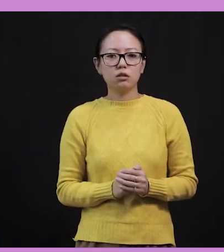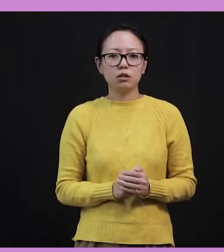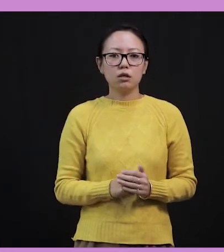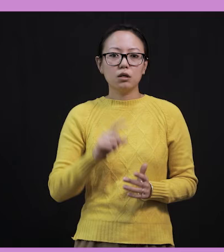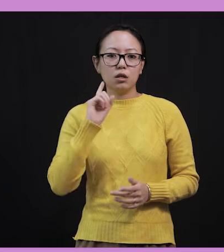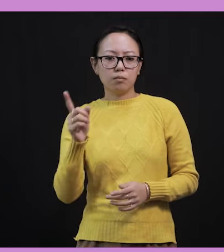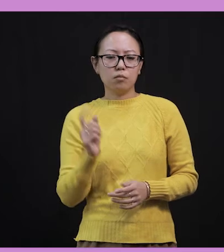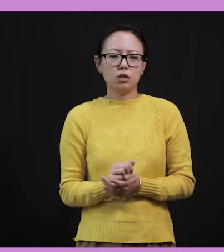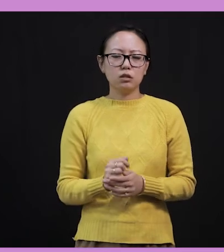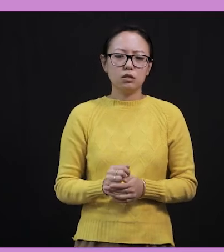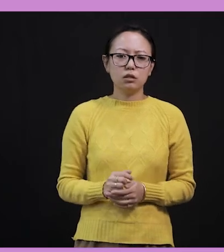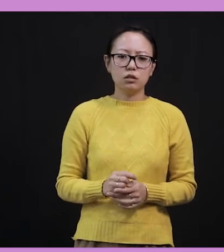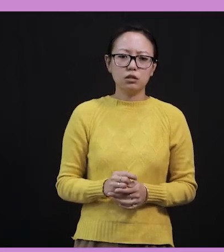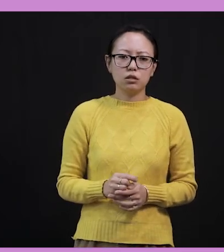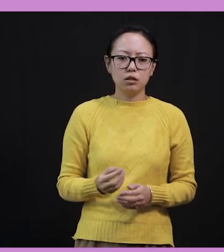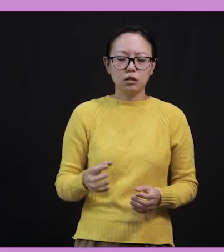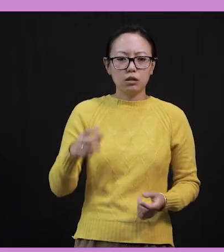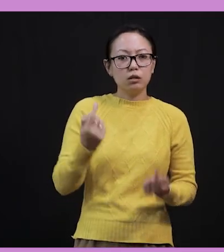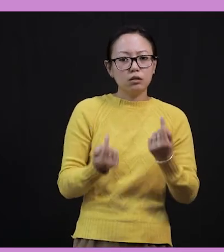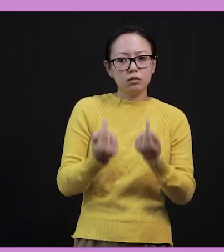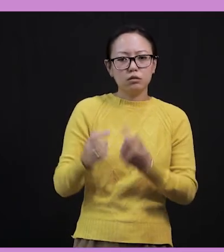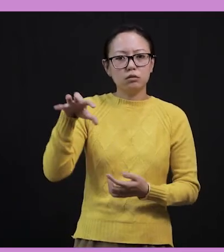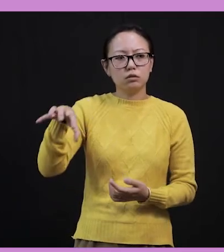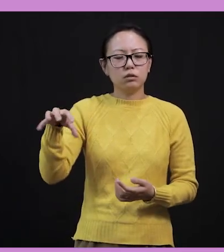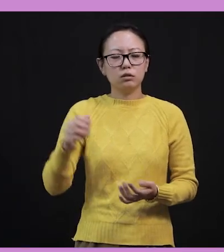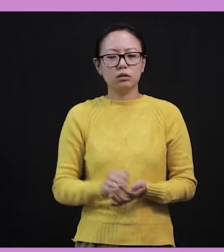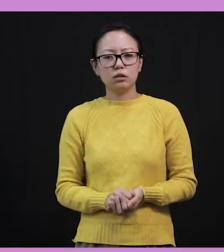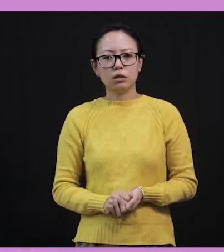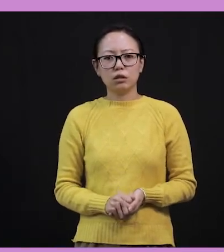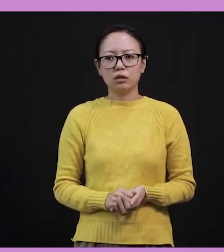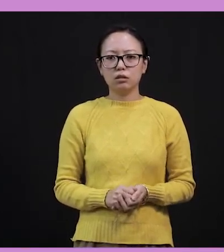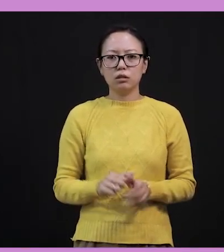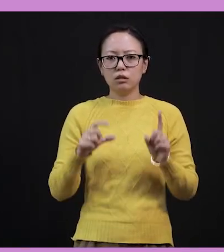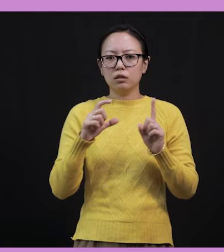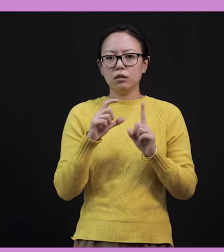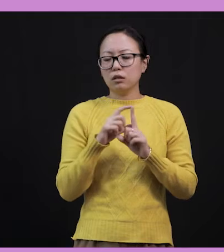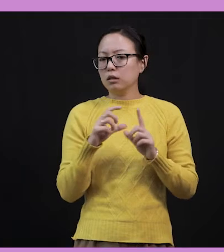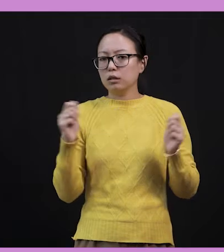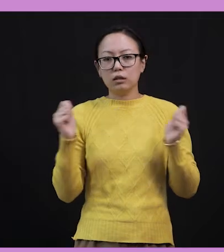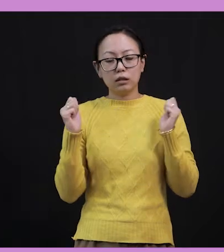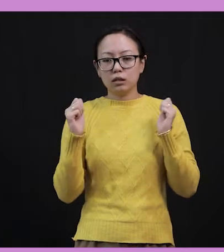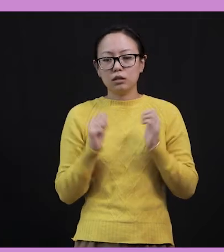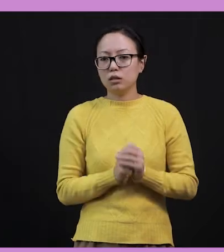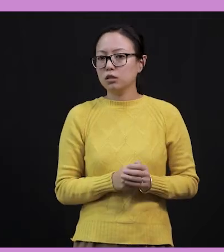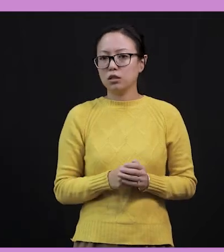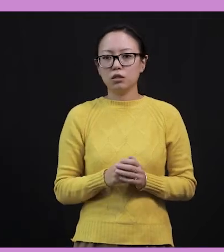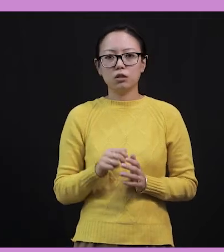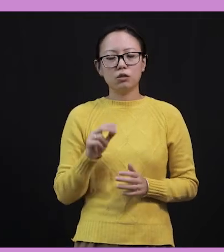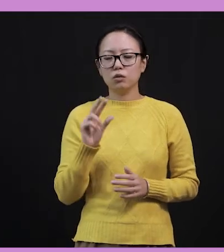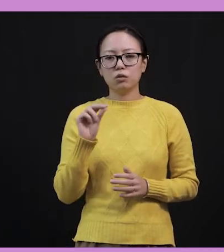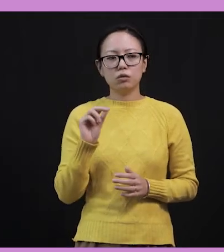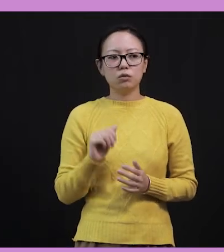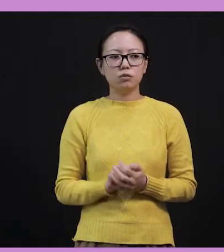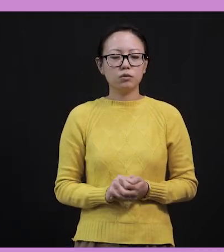that garden snake, he's scared. But this is what happens when his mother says him a different kind of a